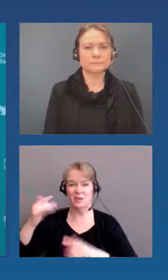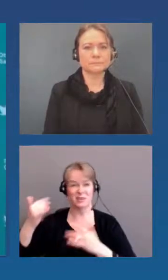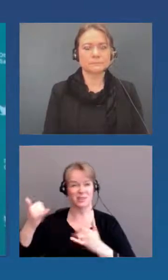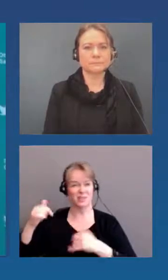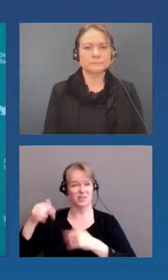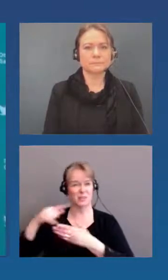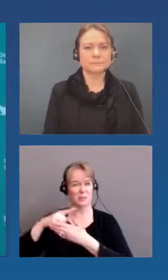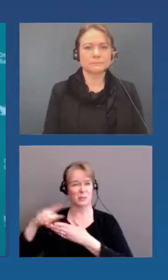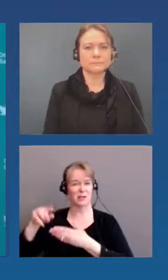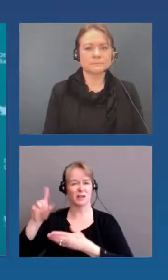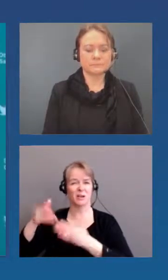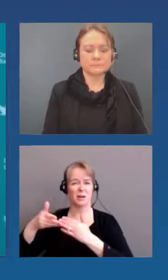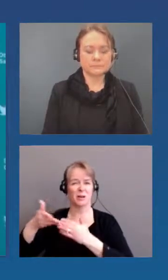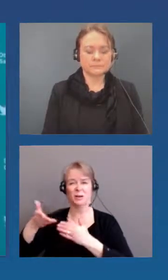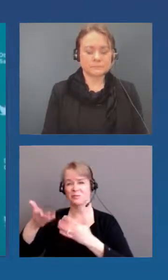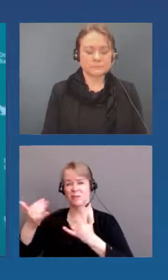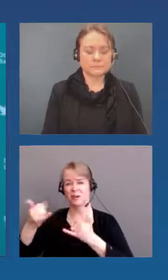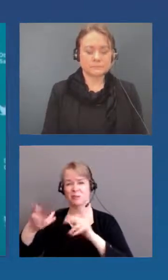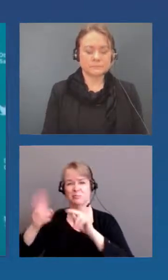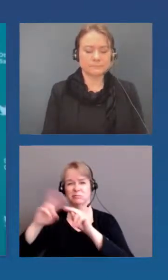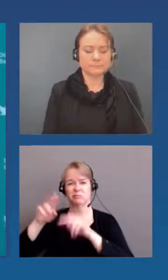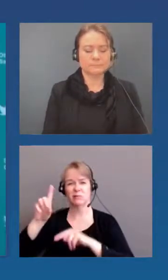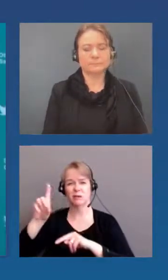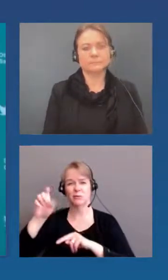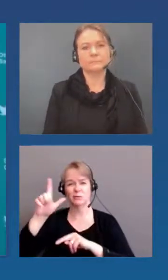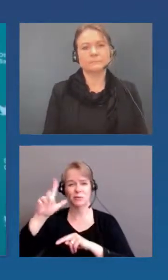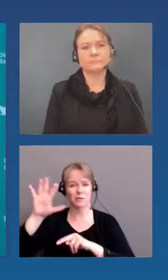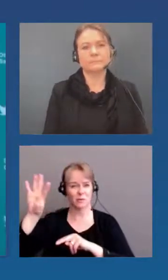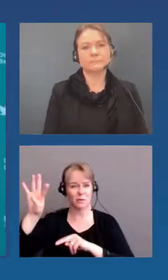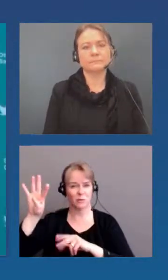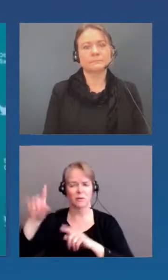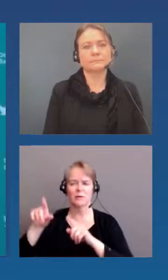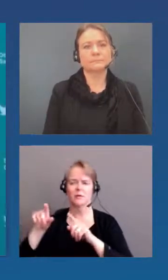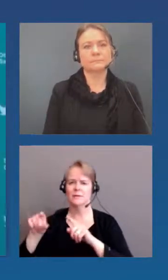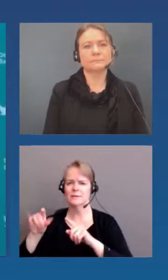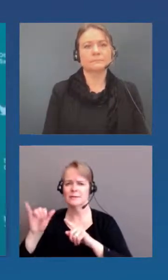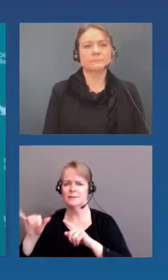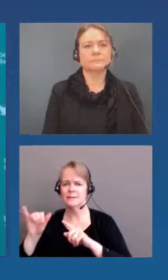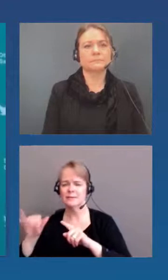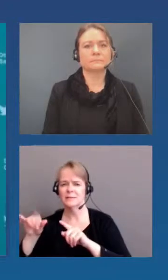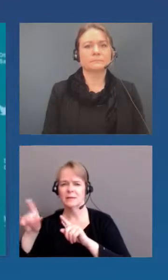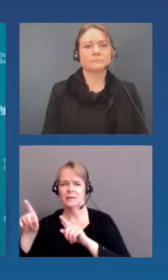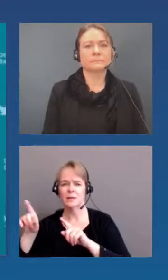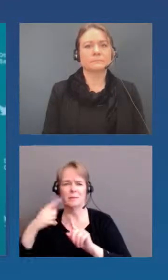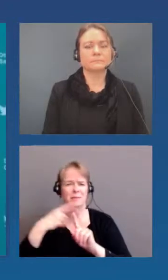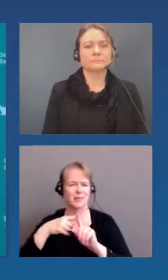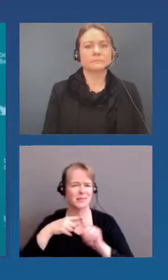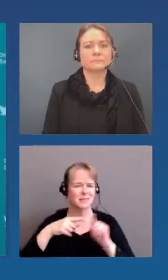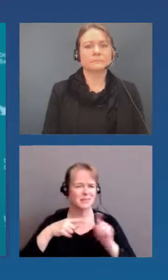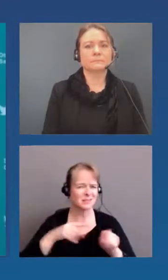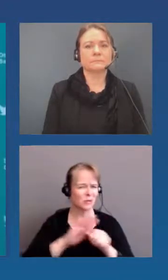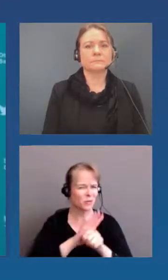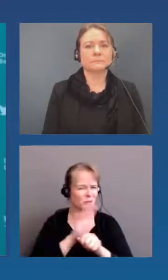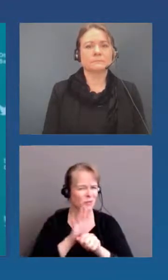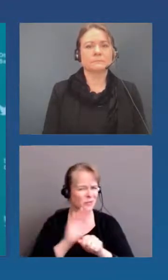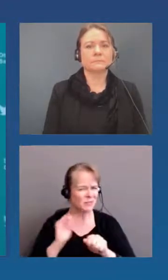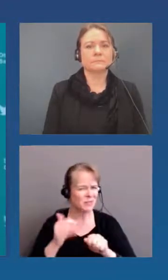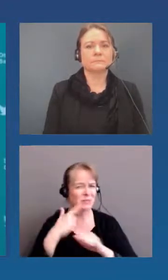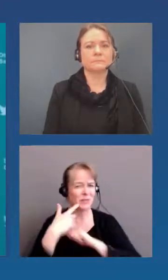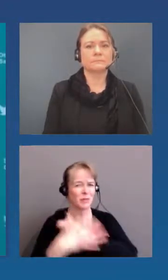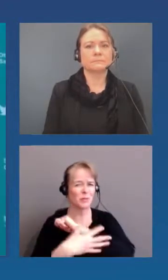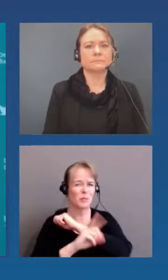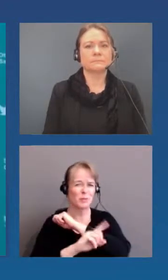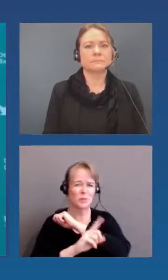124. It's putting these different variables together that if I see that we're having other signs of